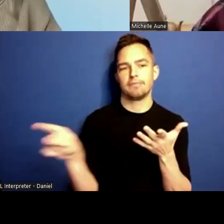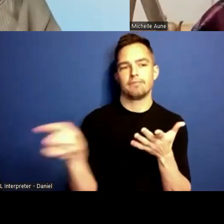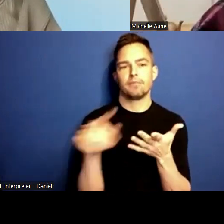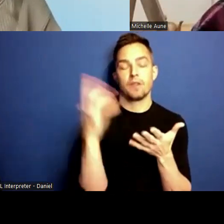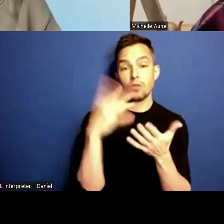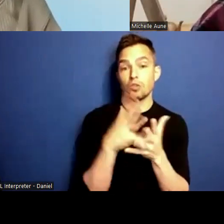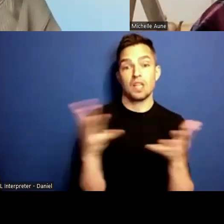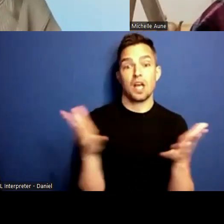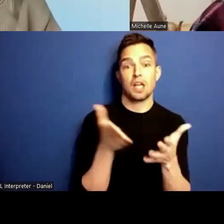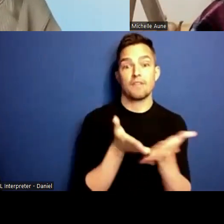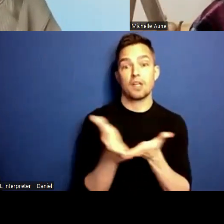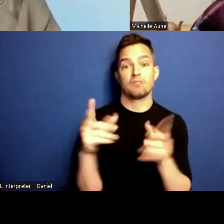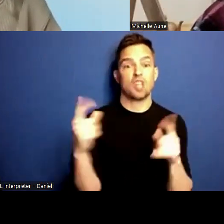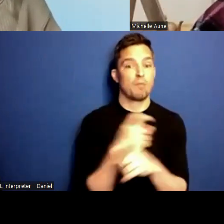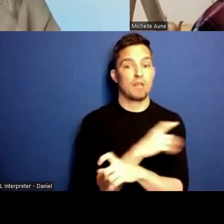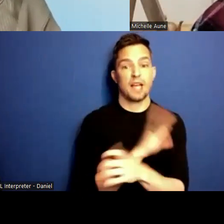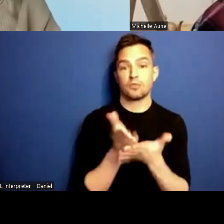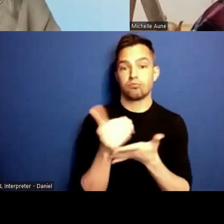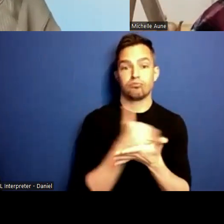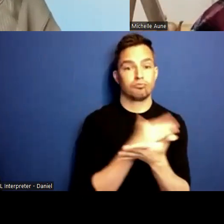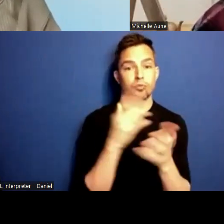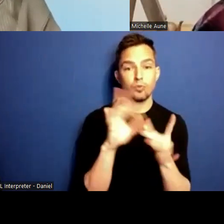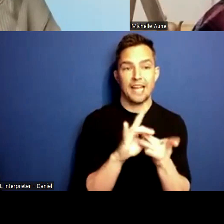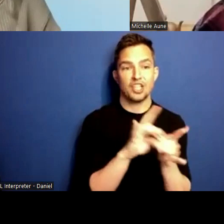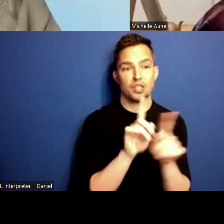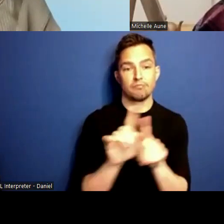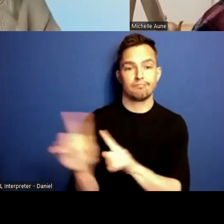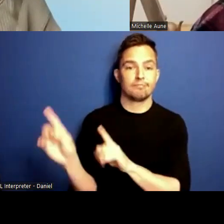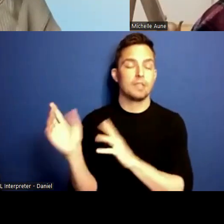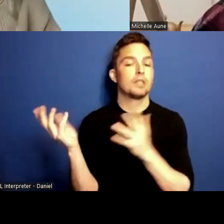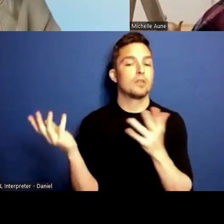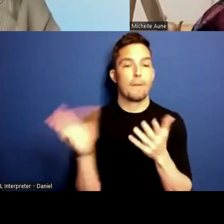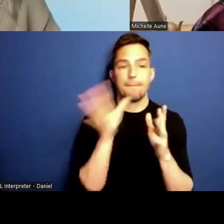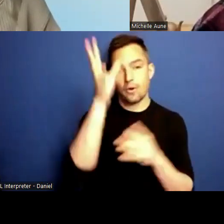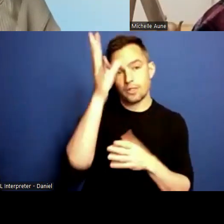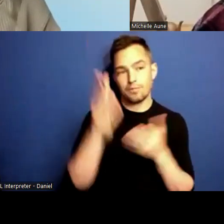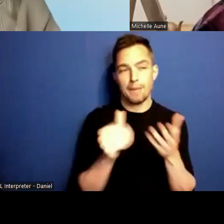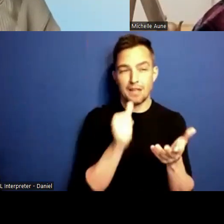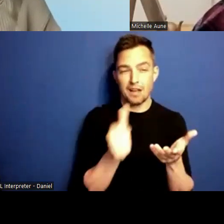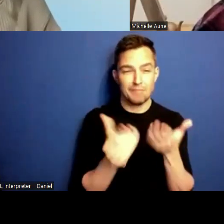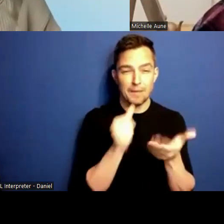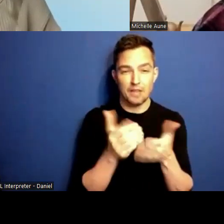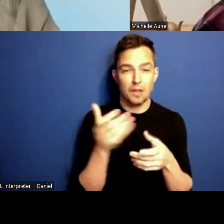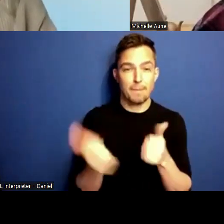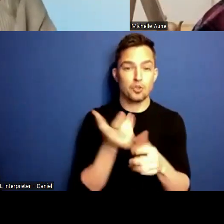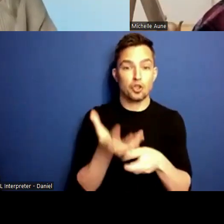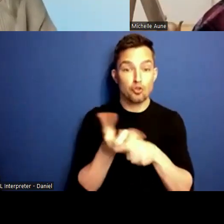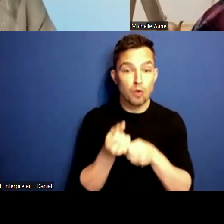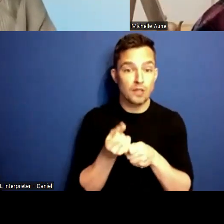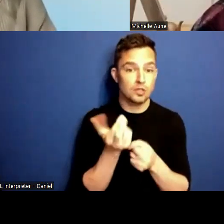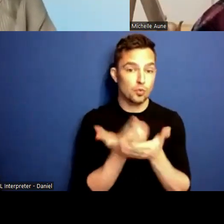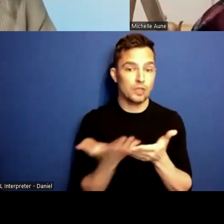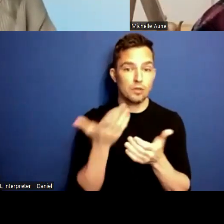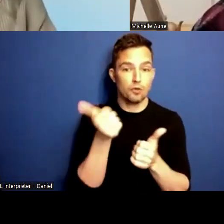lot of complex relationships, right? And parents aren't necessarily perhaps the most trusted resource for every single